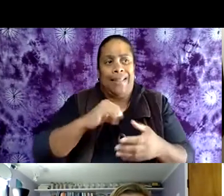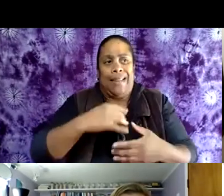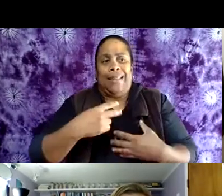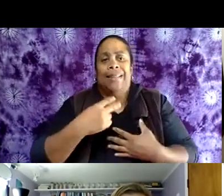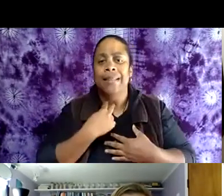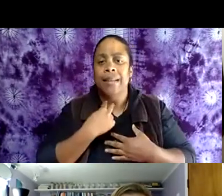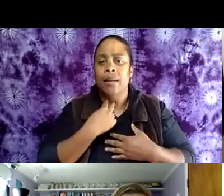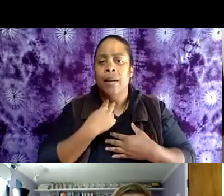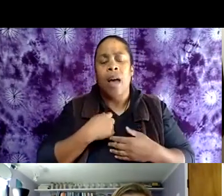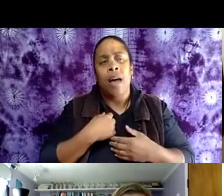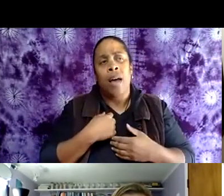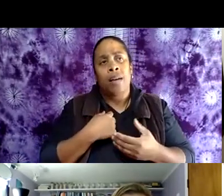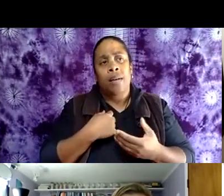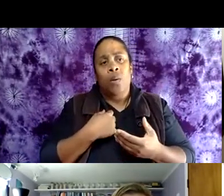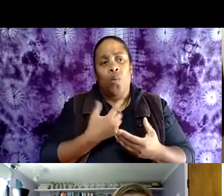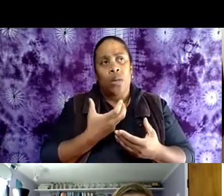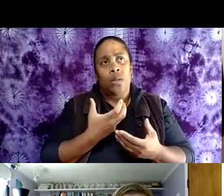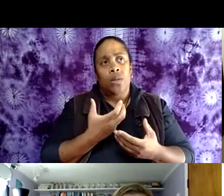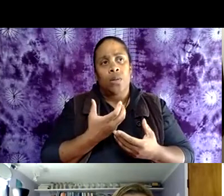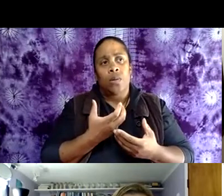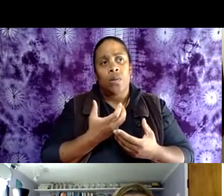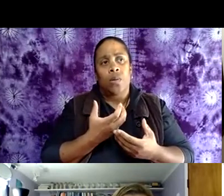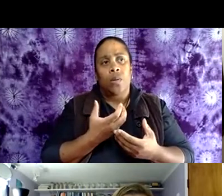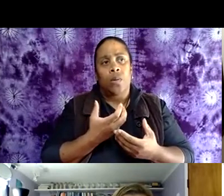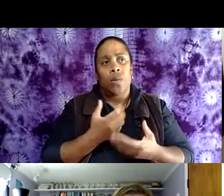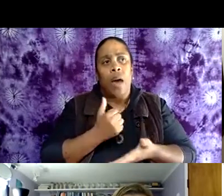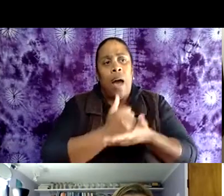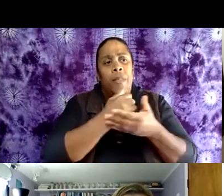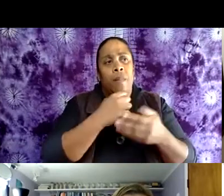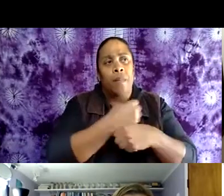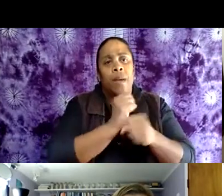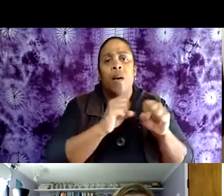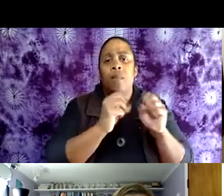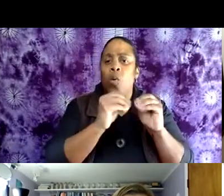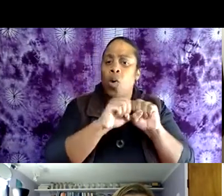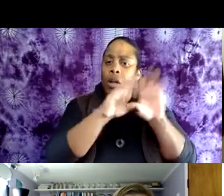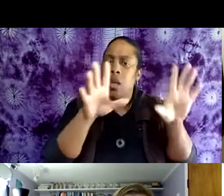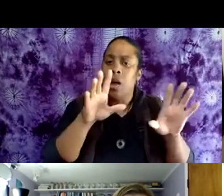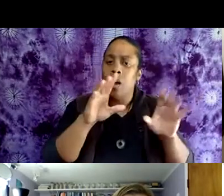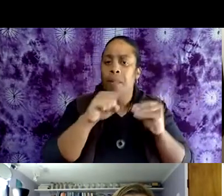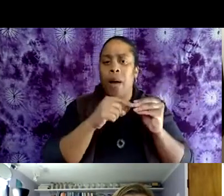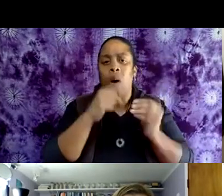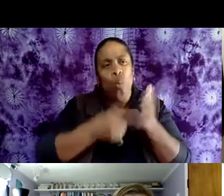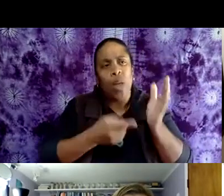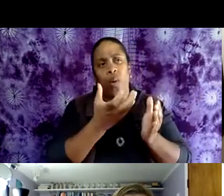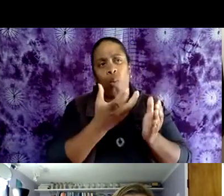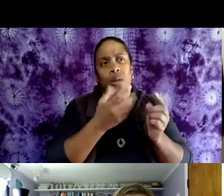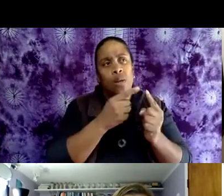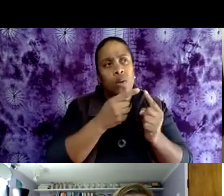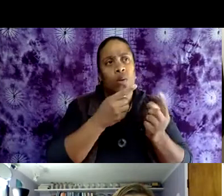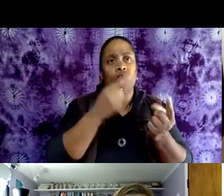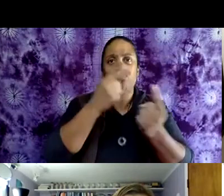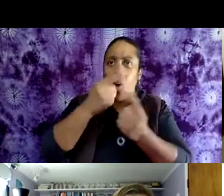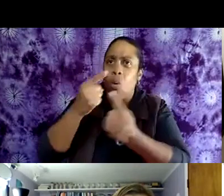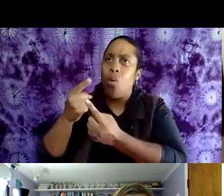spiritually, just to address, kind of get clear on where they want to go, what they want to do, what's getting in the way, and then helping them to